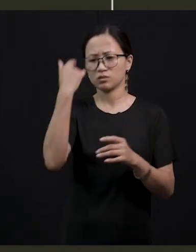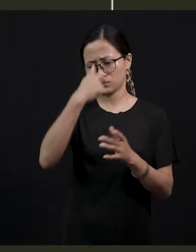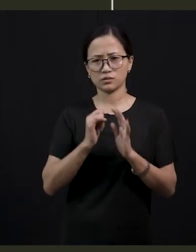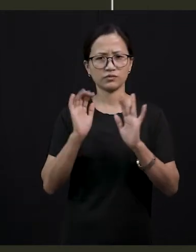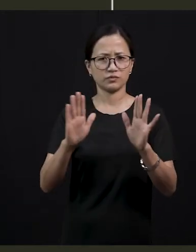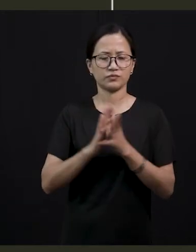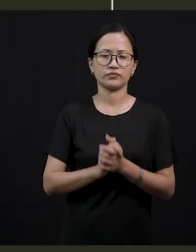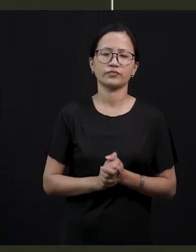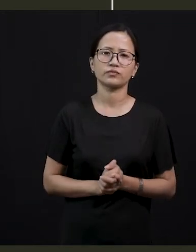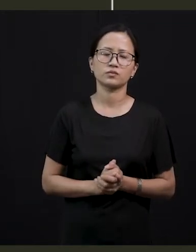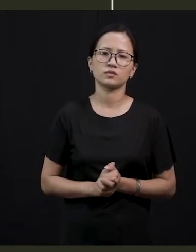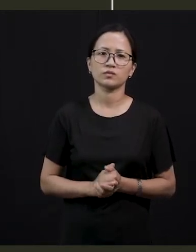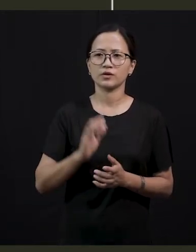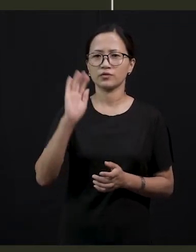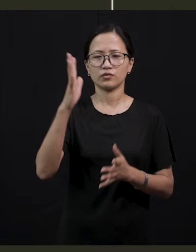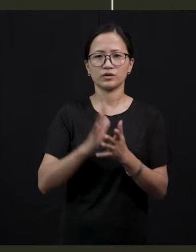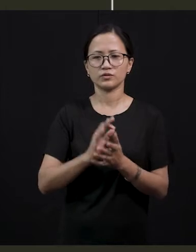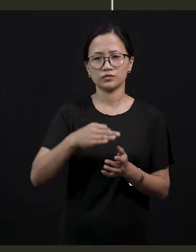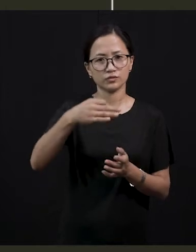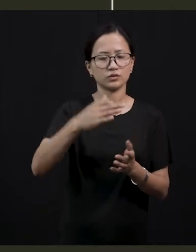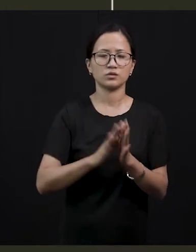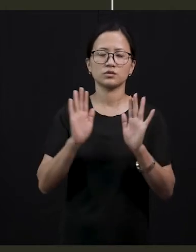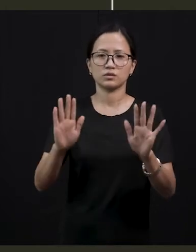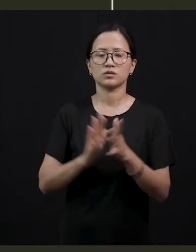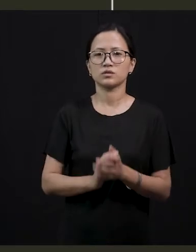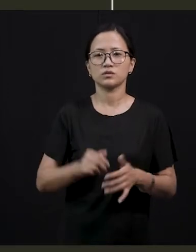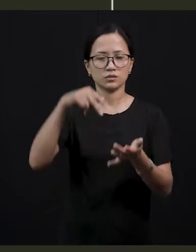these are the 5 features that you should have if